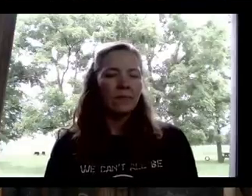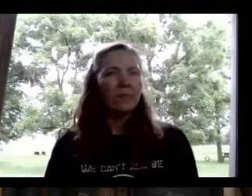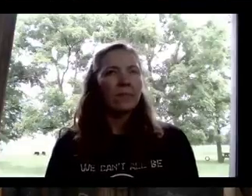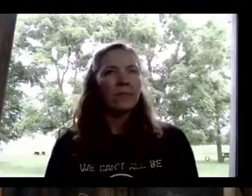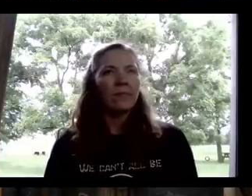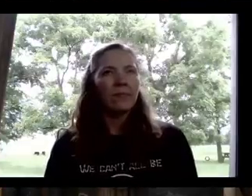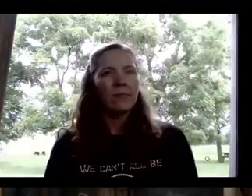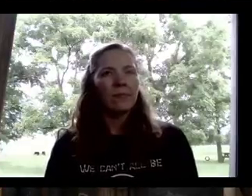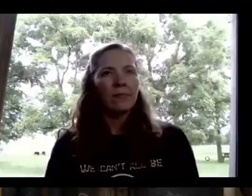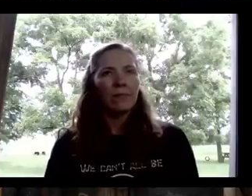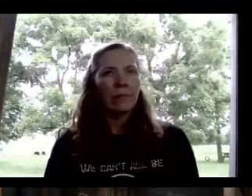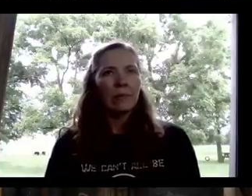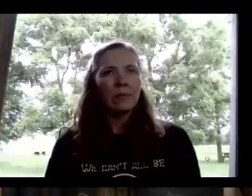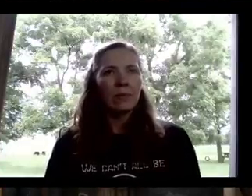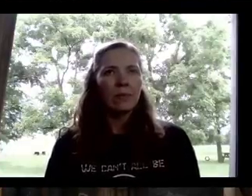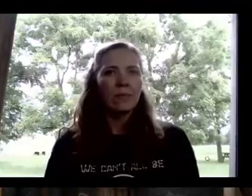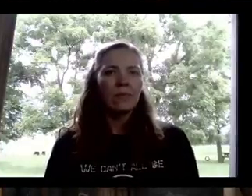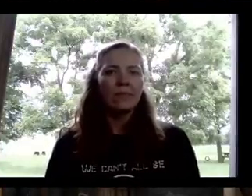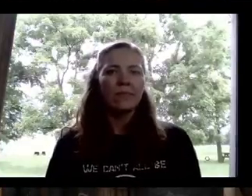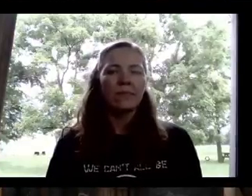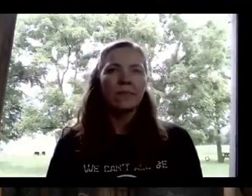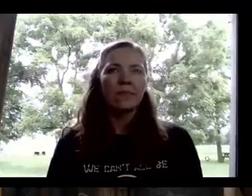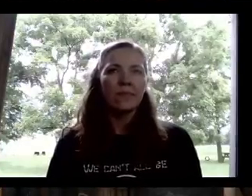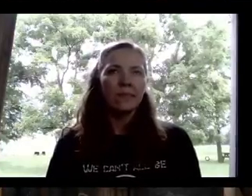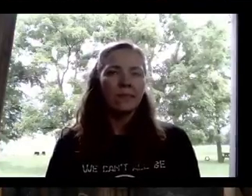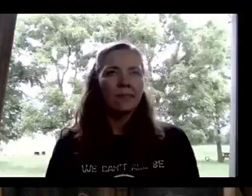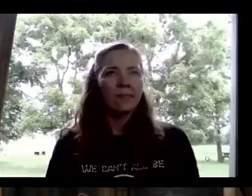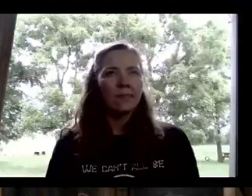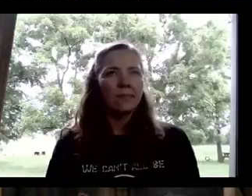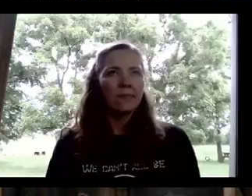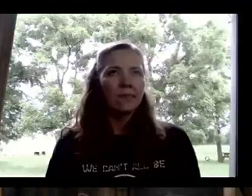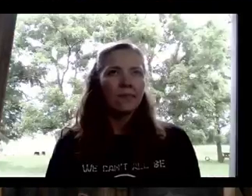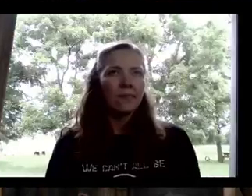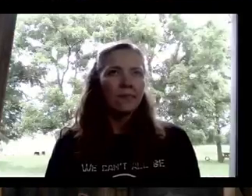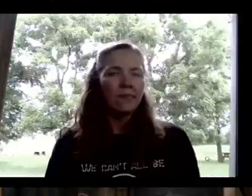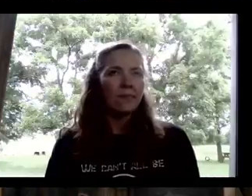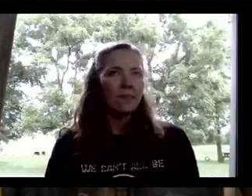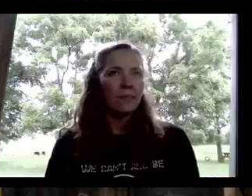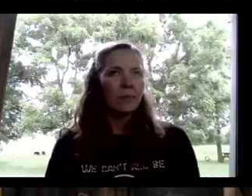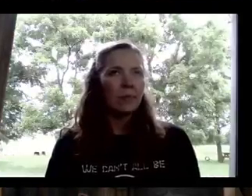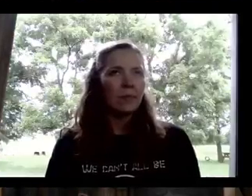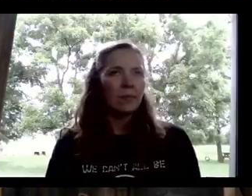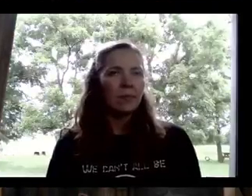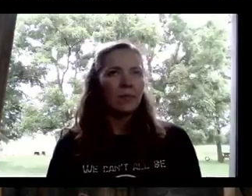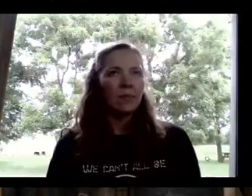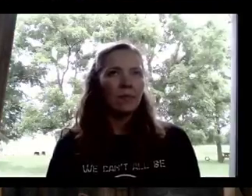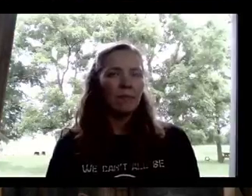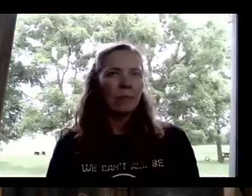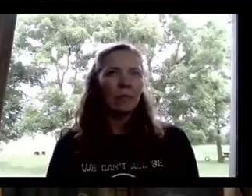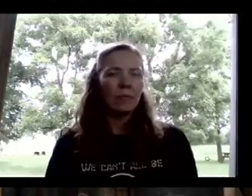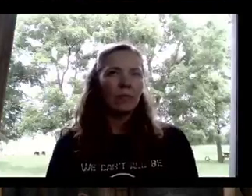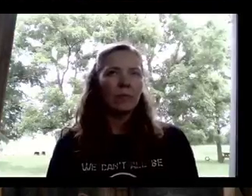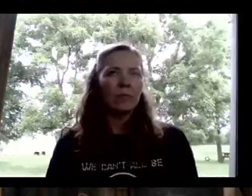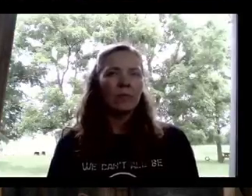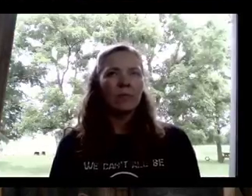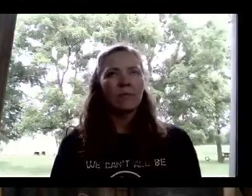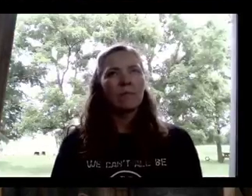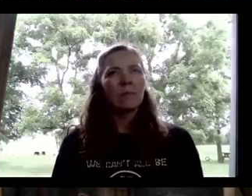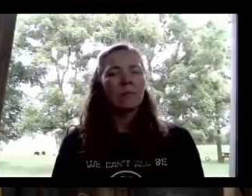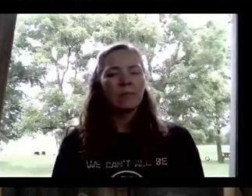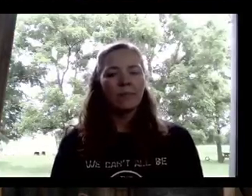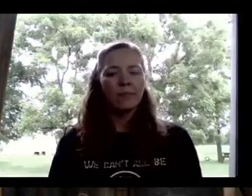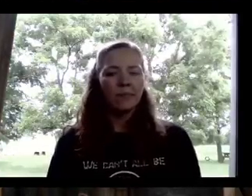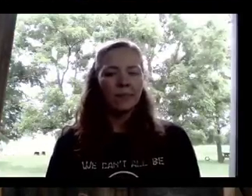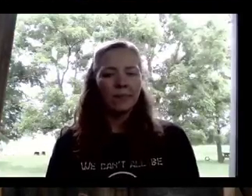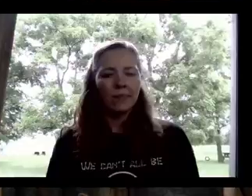the fun. That is the challenging part. That is the fun part of forging for me, is the process,